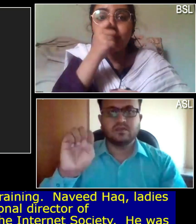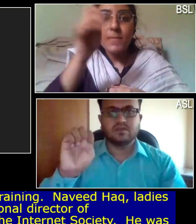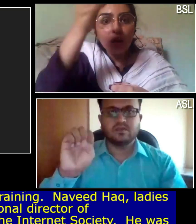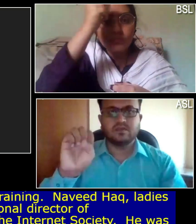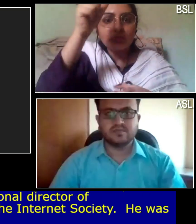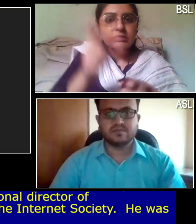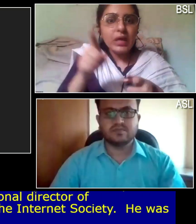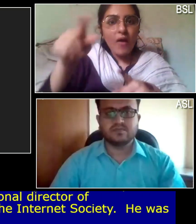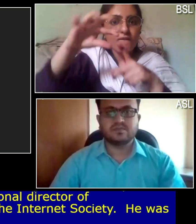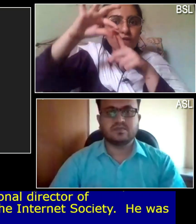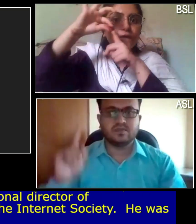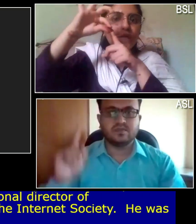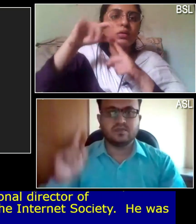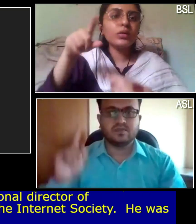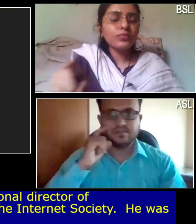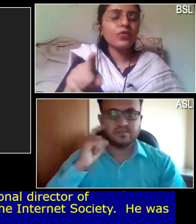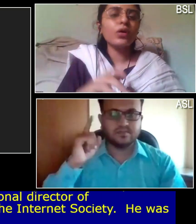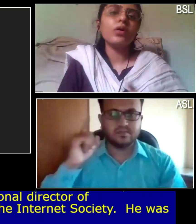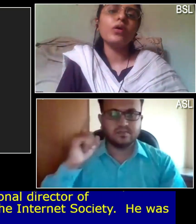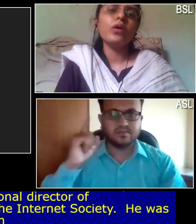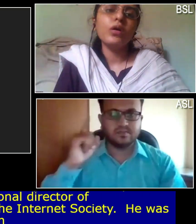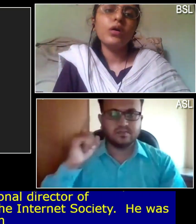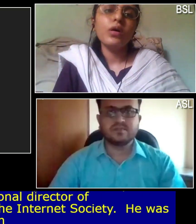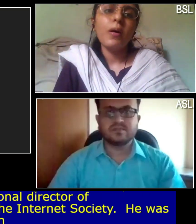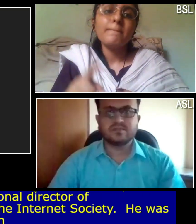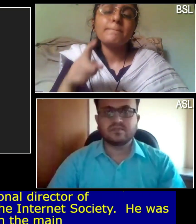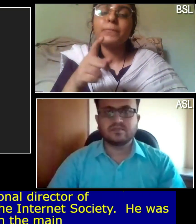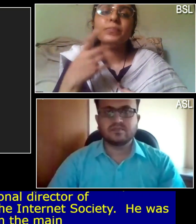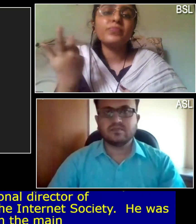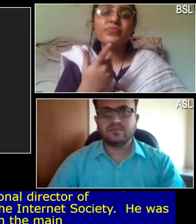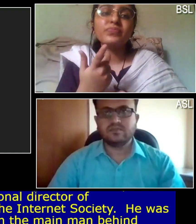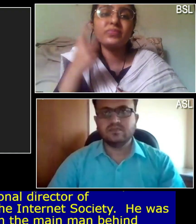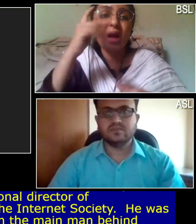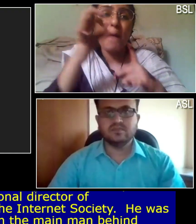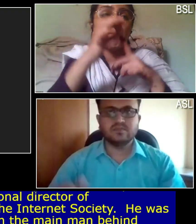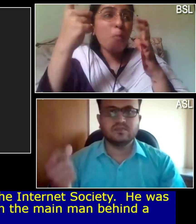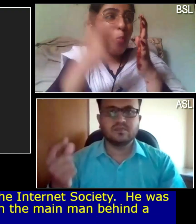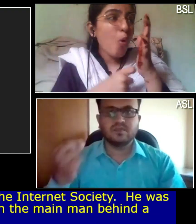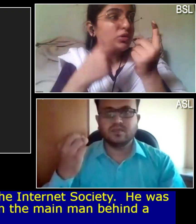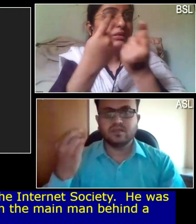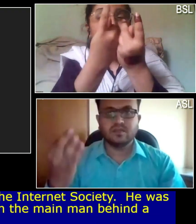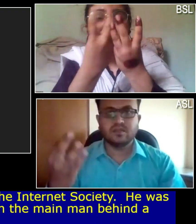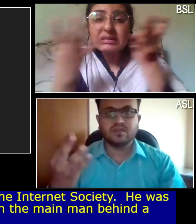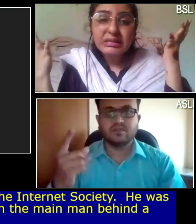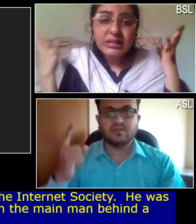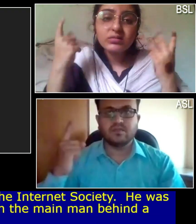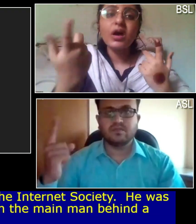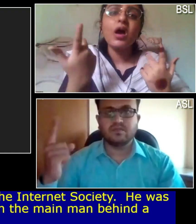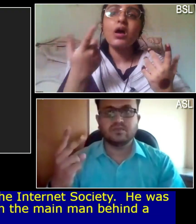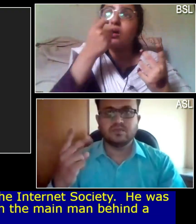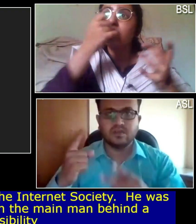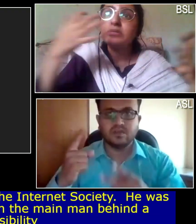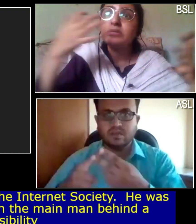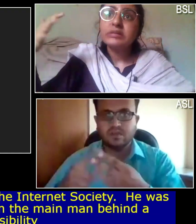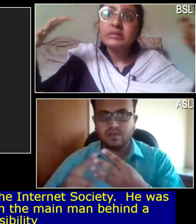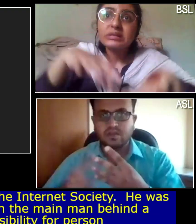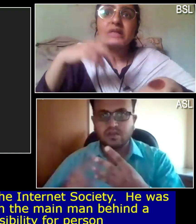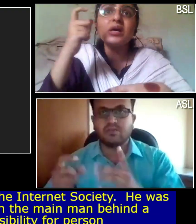has been the main man behind a number of projects related to accessibility for persons with